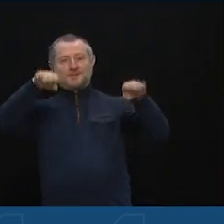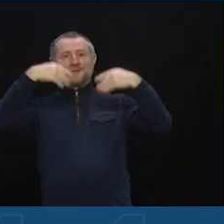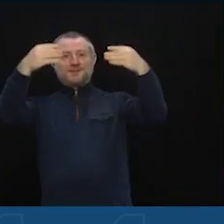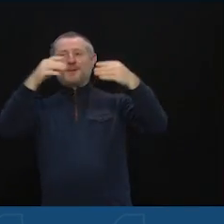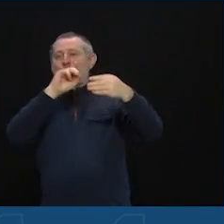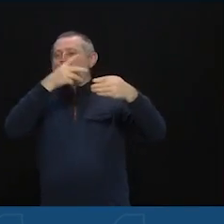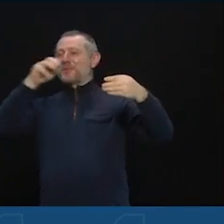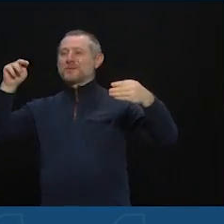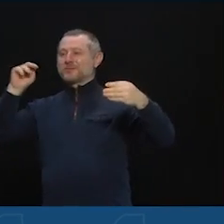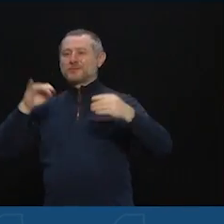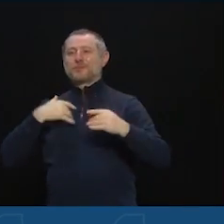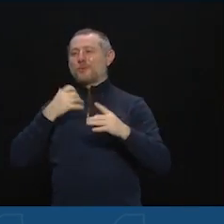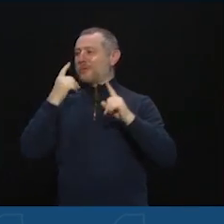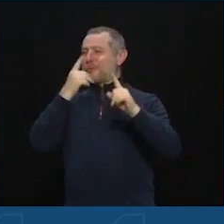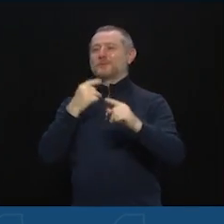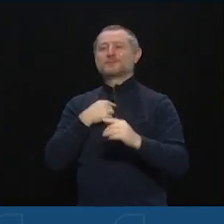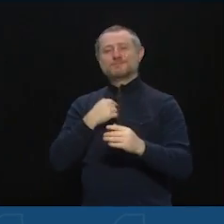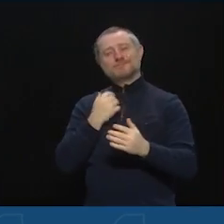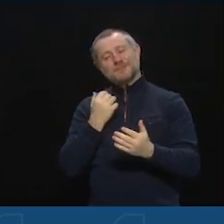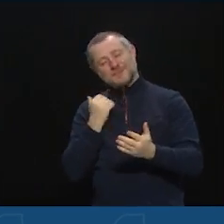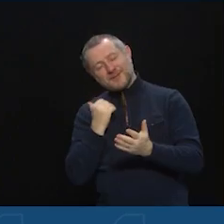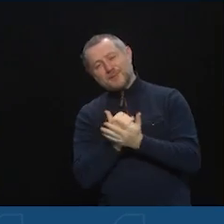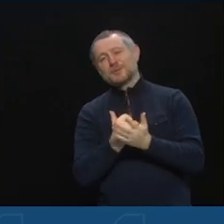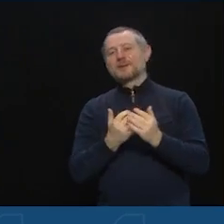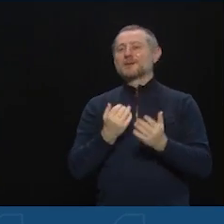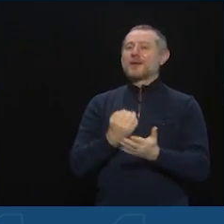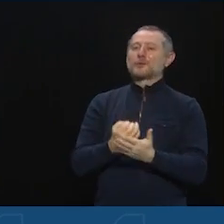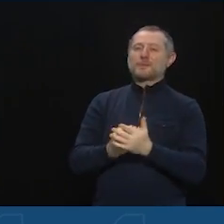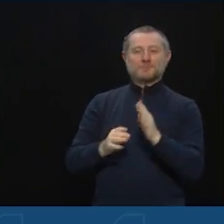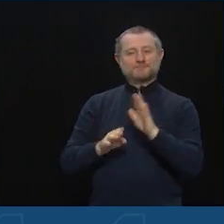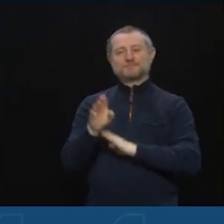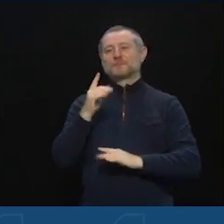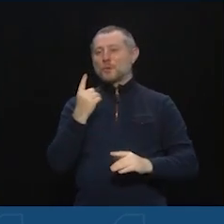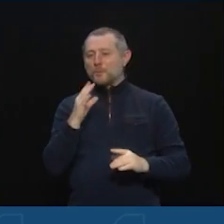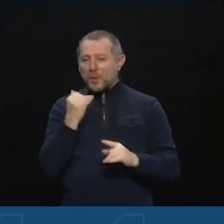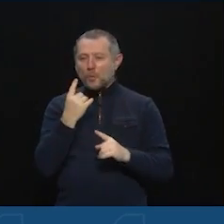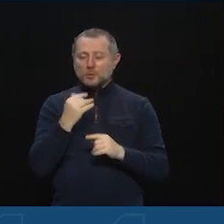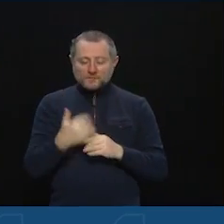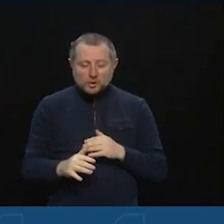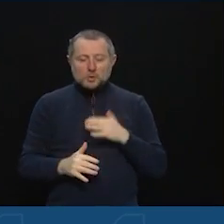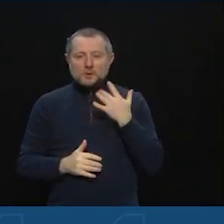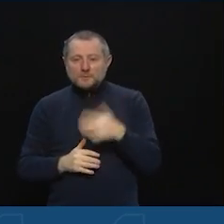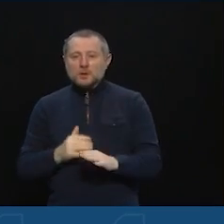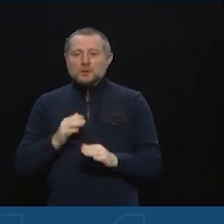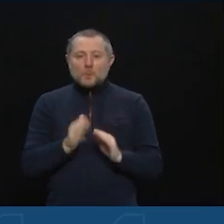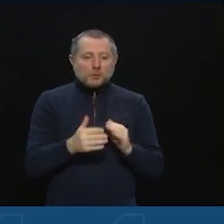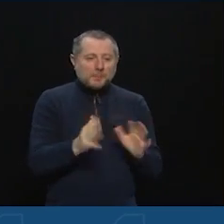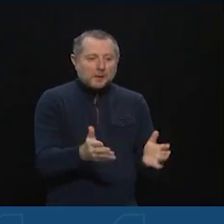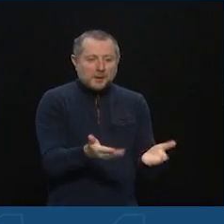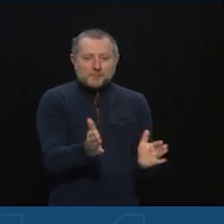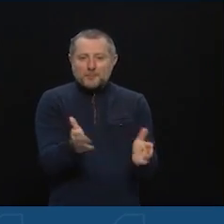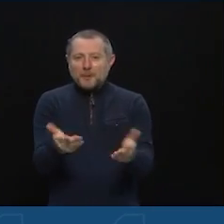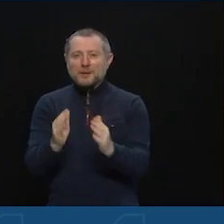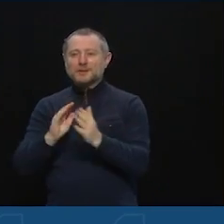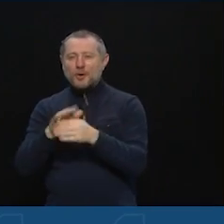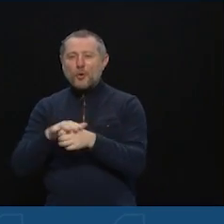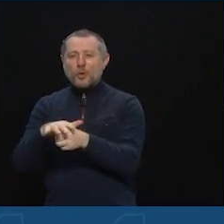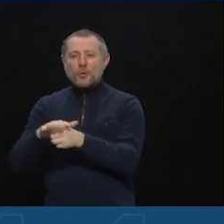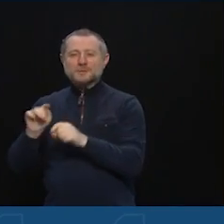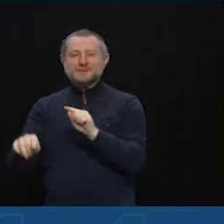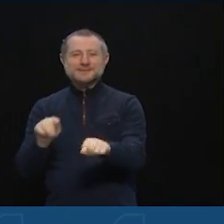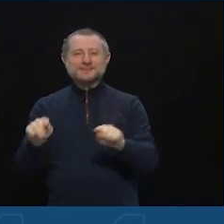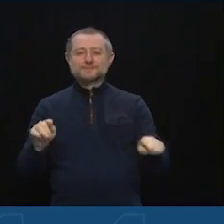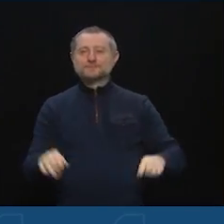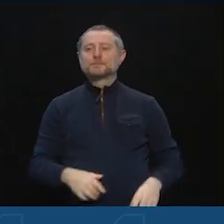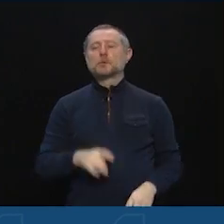turn the economy around, business by business, block by block, borough by borough, and all the counties in the state. This is an important part of that. Time for one